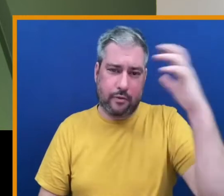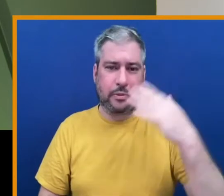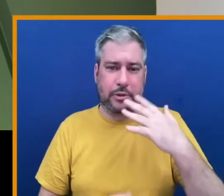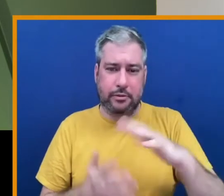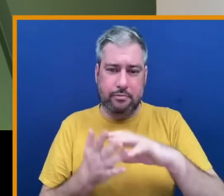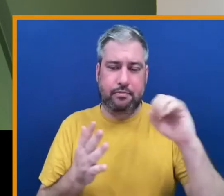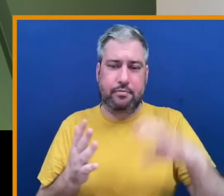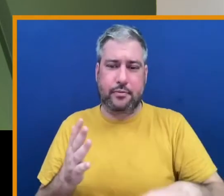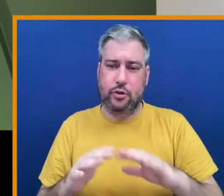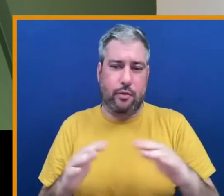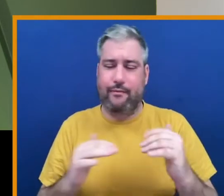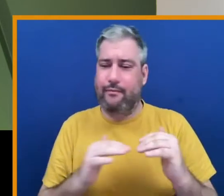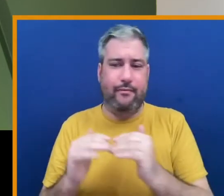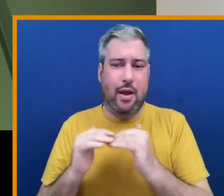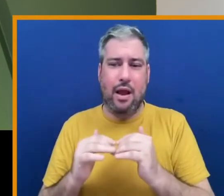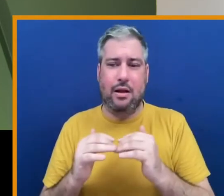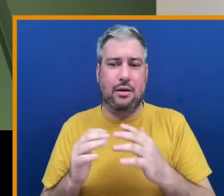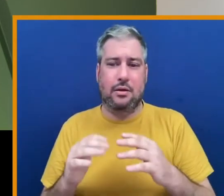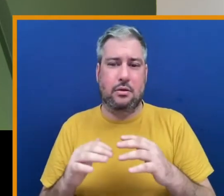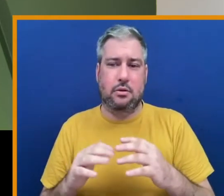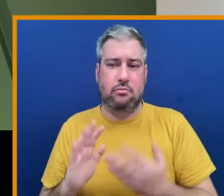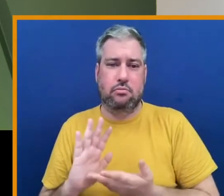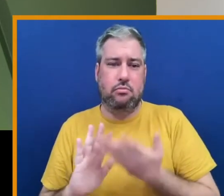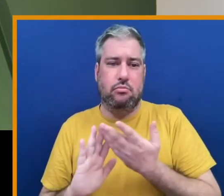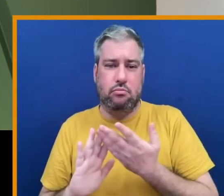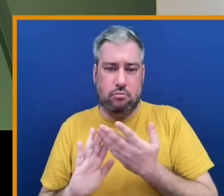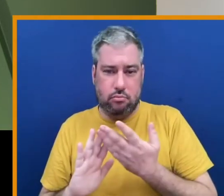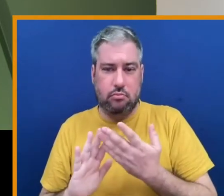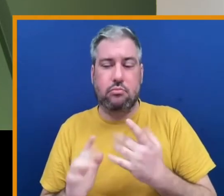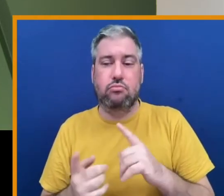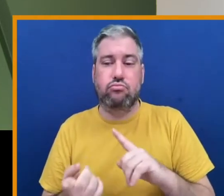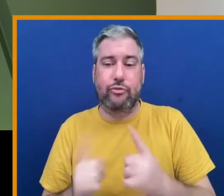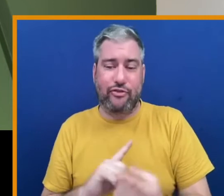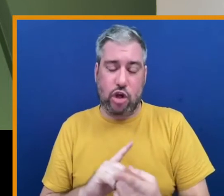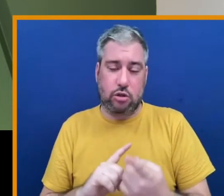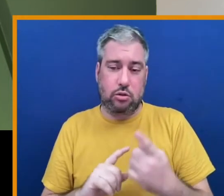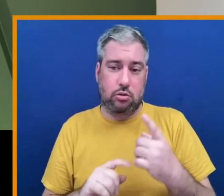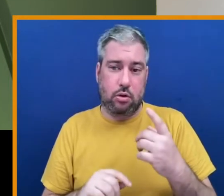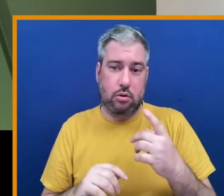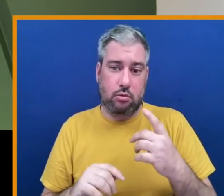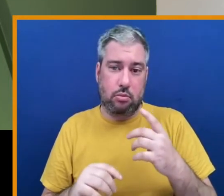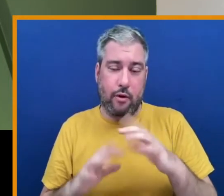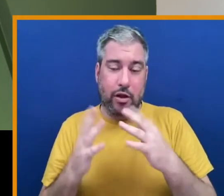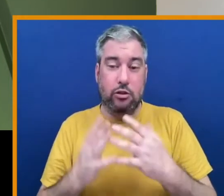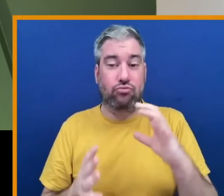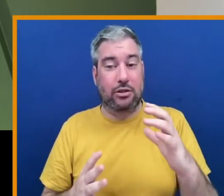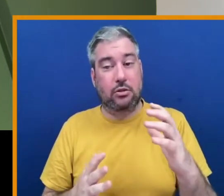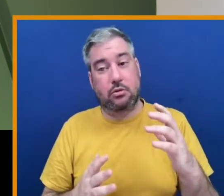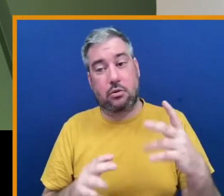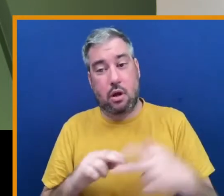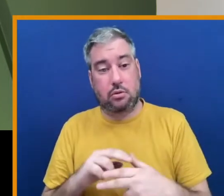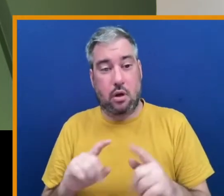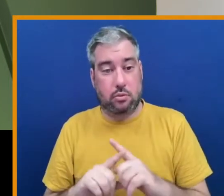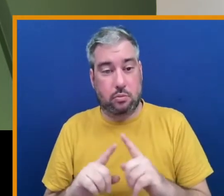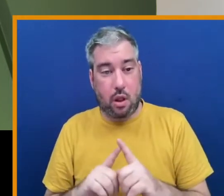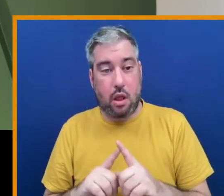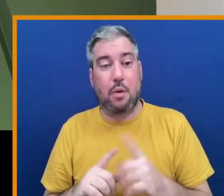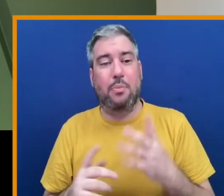credit cut. We do need to fund social care in the NHS. The Lib Dems would introduce a fair progressive tax on